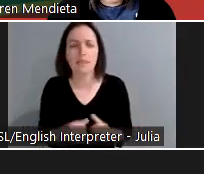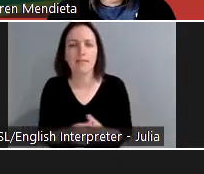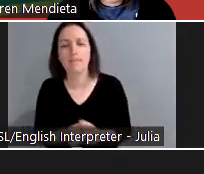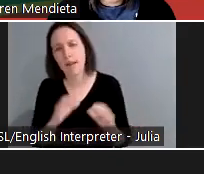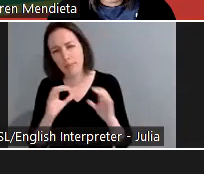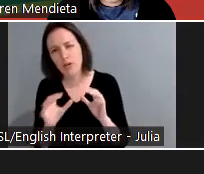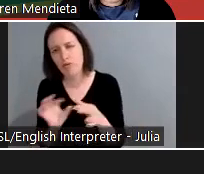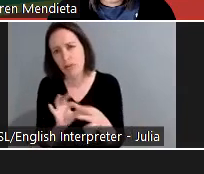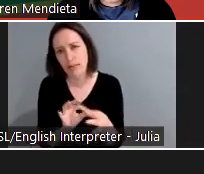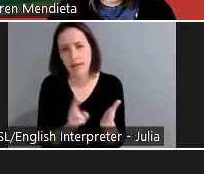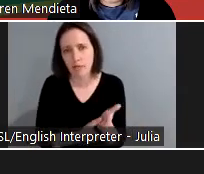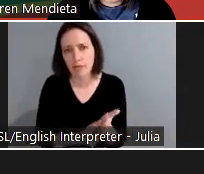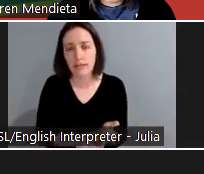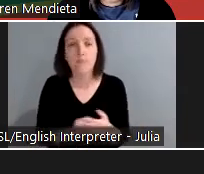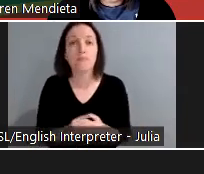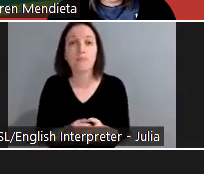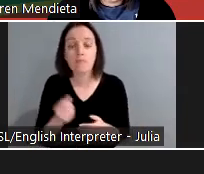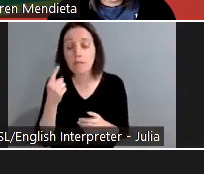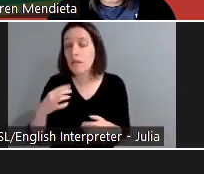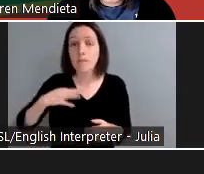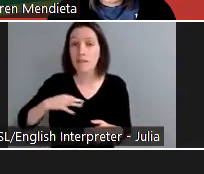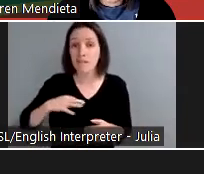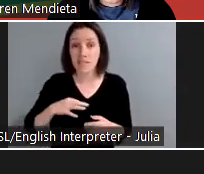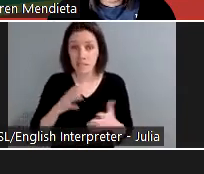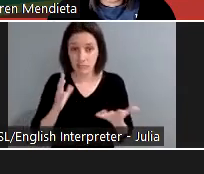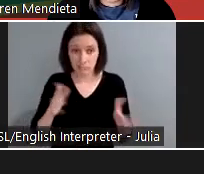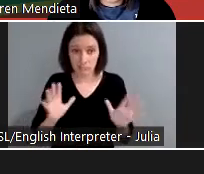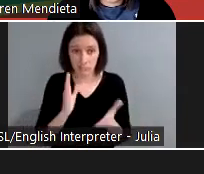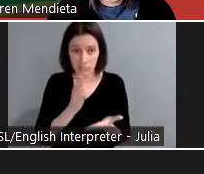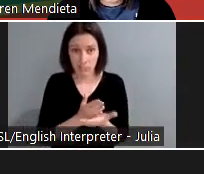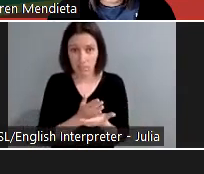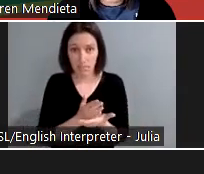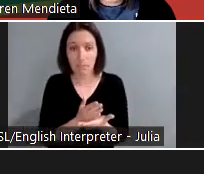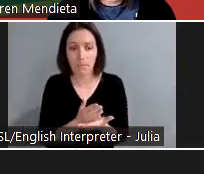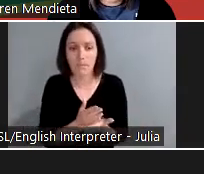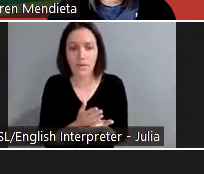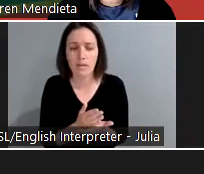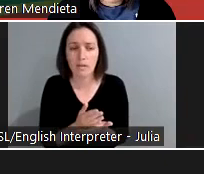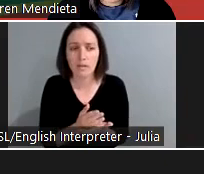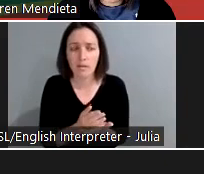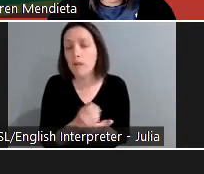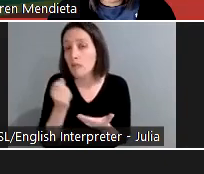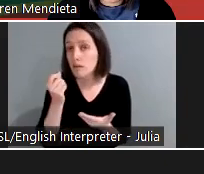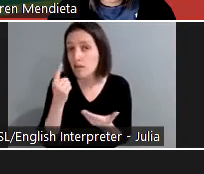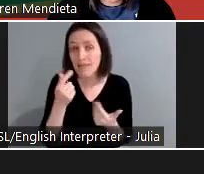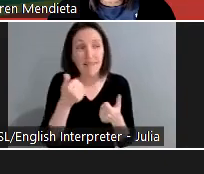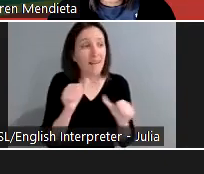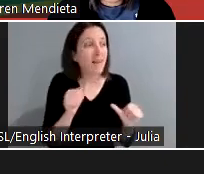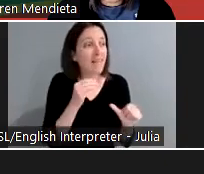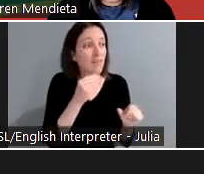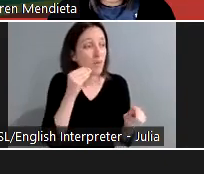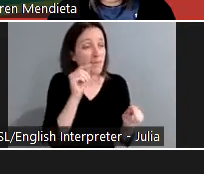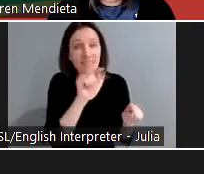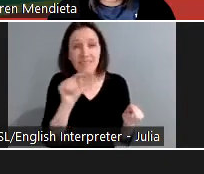While P-EBT benefits can no longer be issued to households, households who have P-EBT benefits